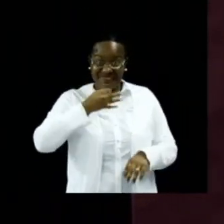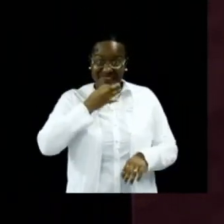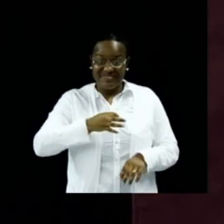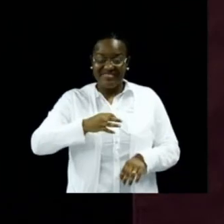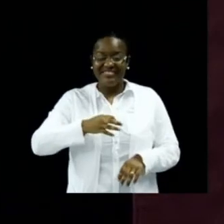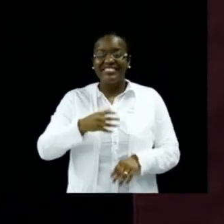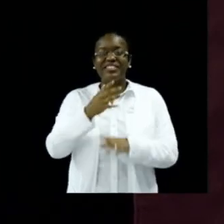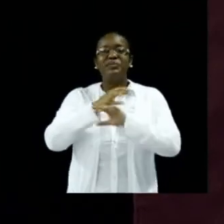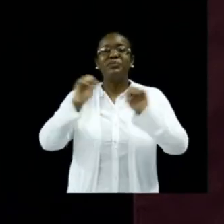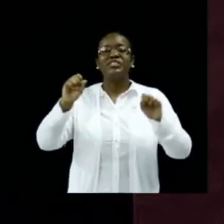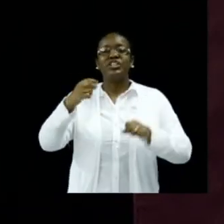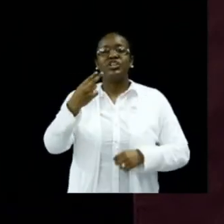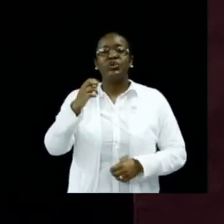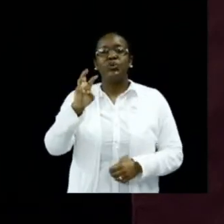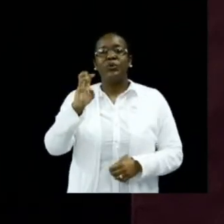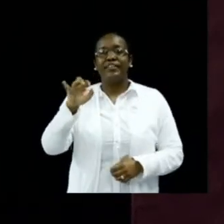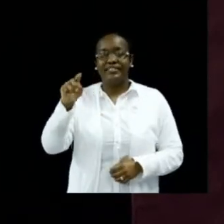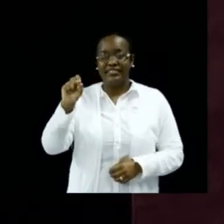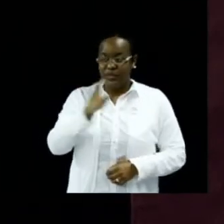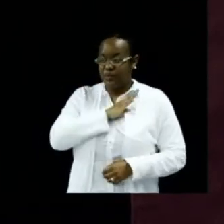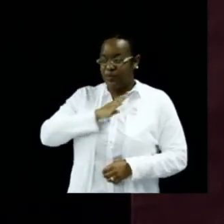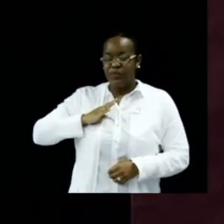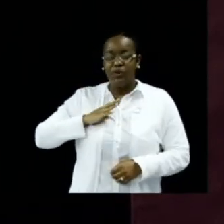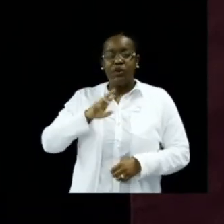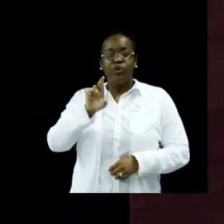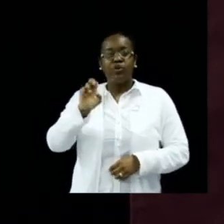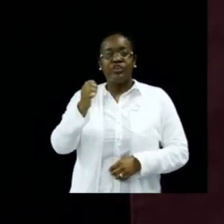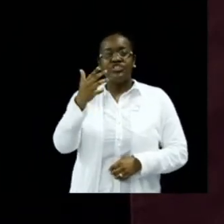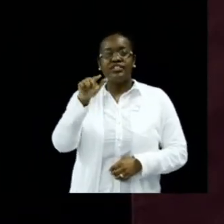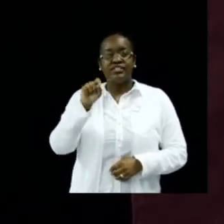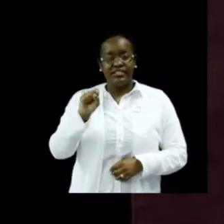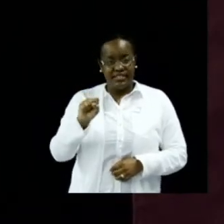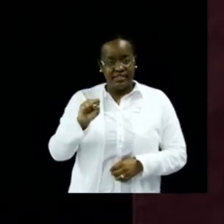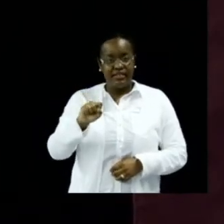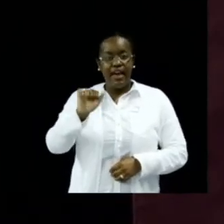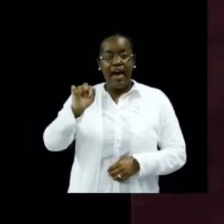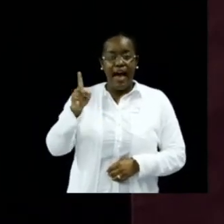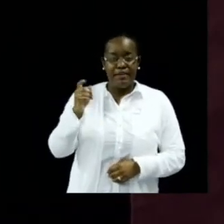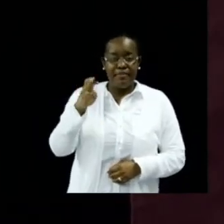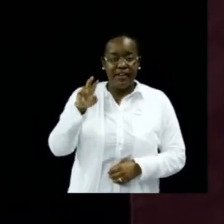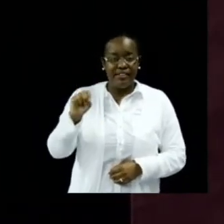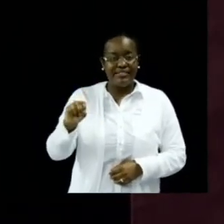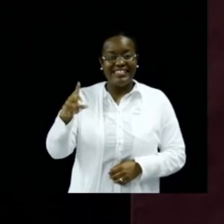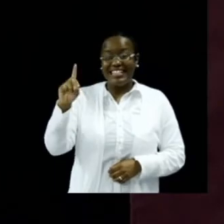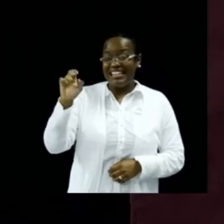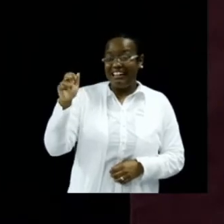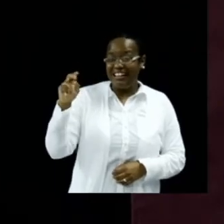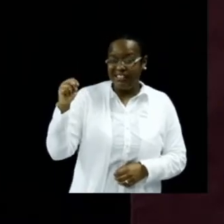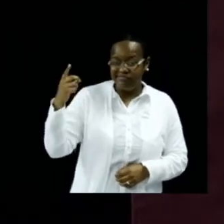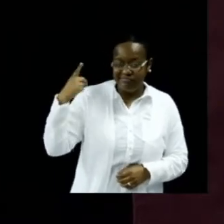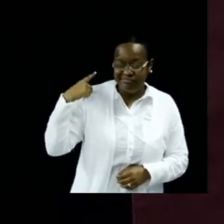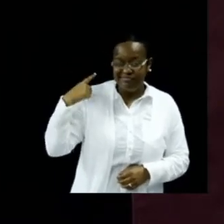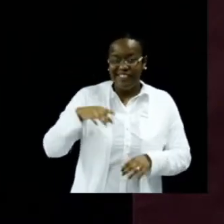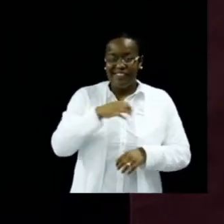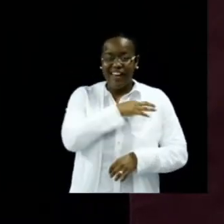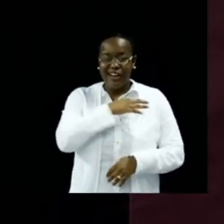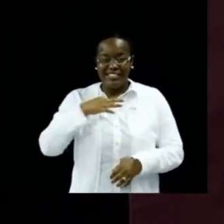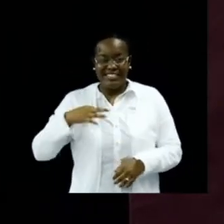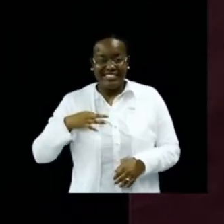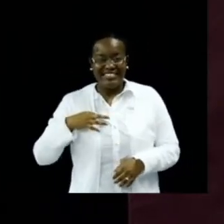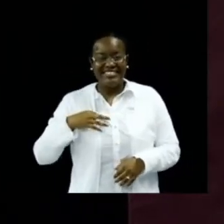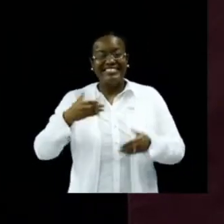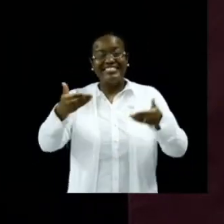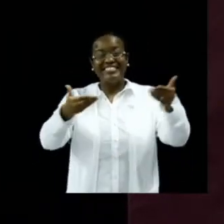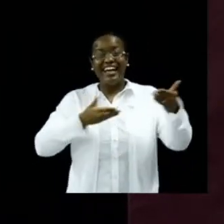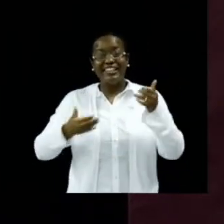President Hewitt, Board of Regents, administrators, dean, faculty, and guests, and